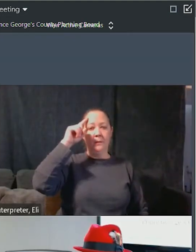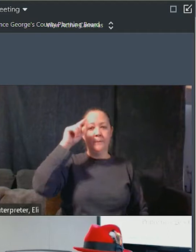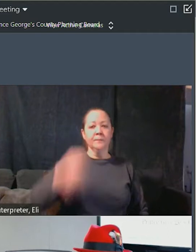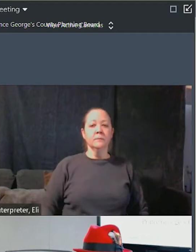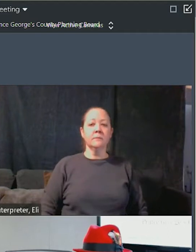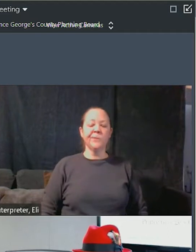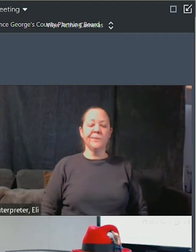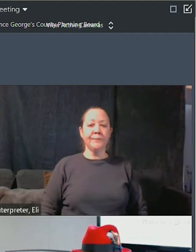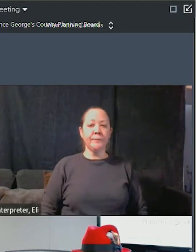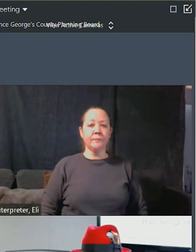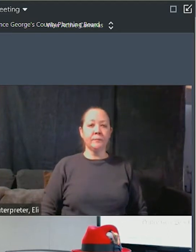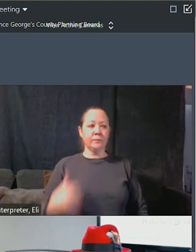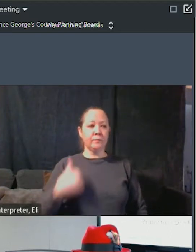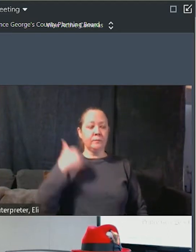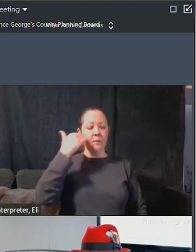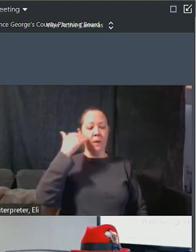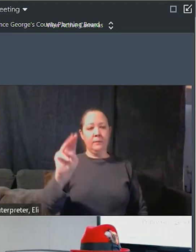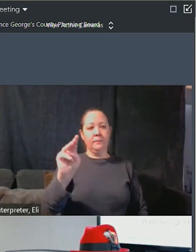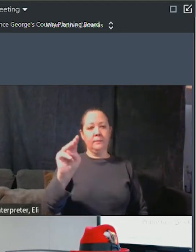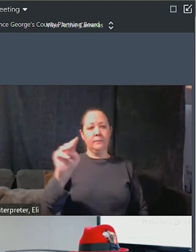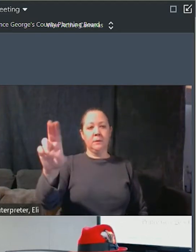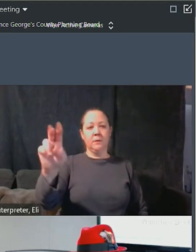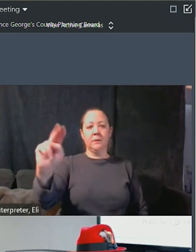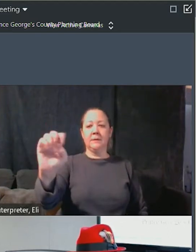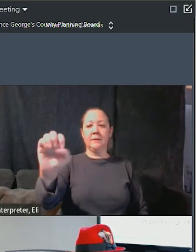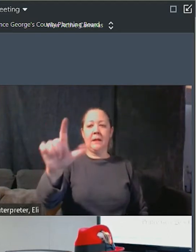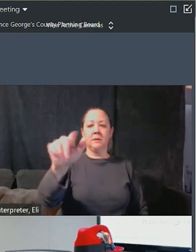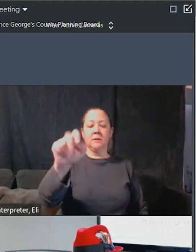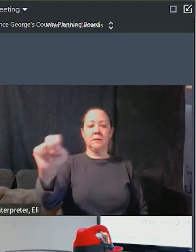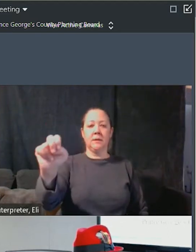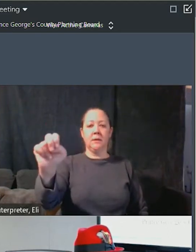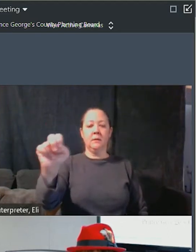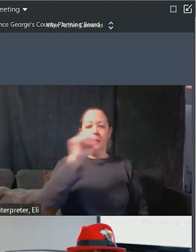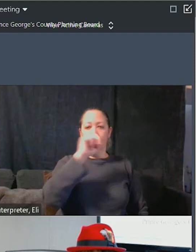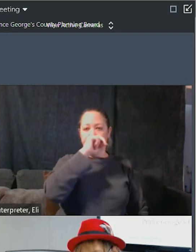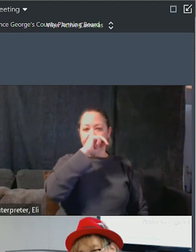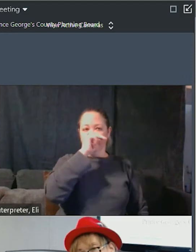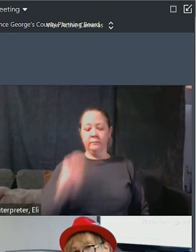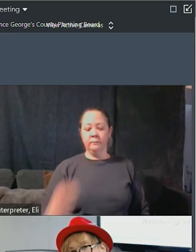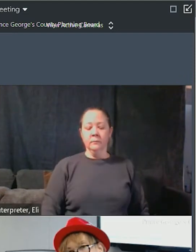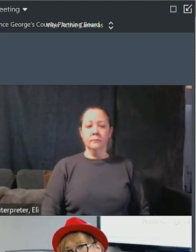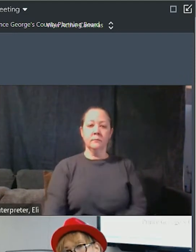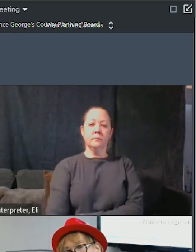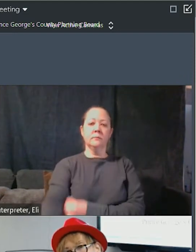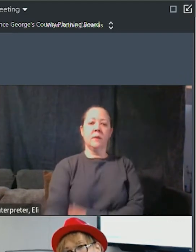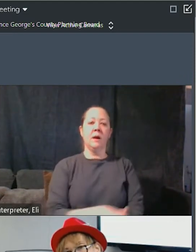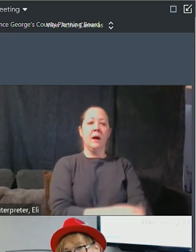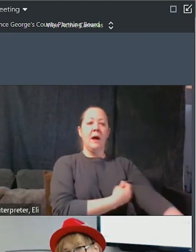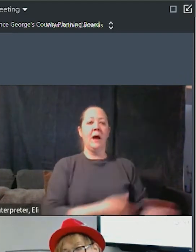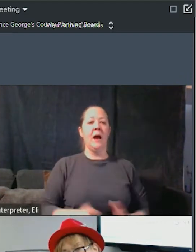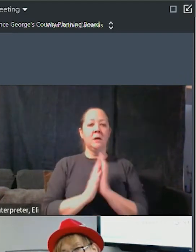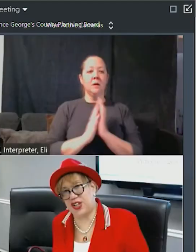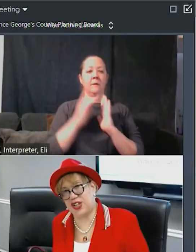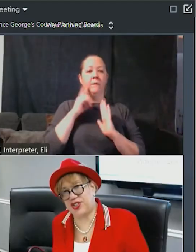Mr. Nelson asked for a continuance as well, but he didn't respond when I called his name. Mr. Ruddy, do you have any idea when